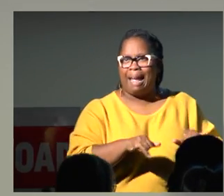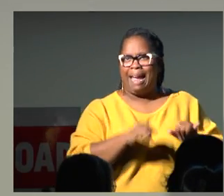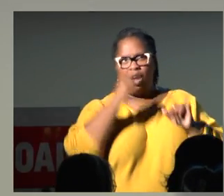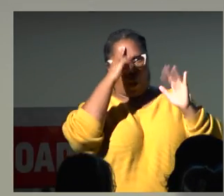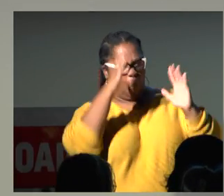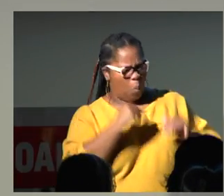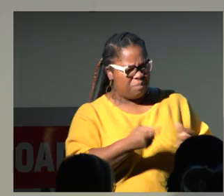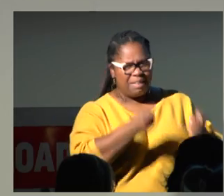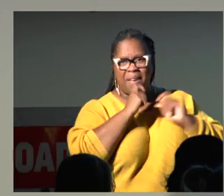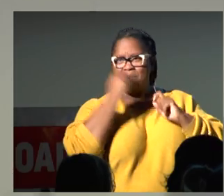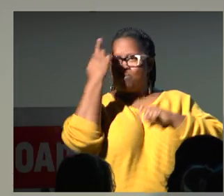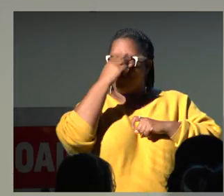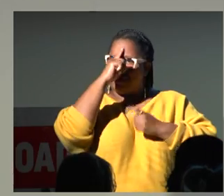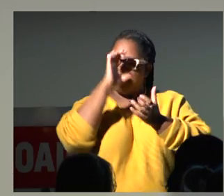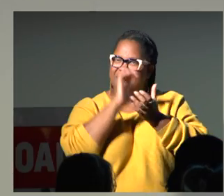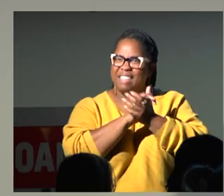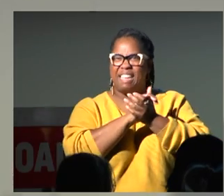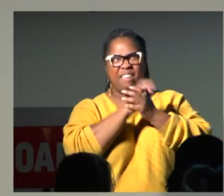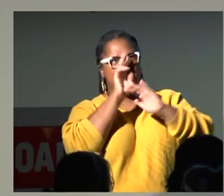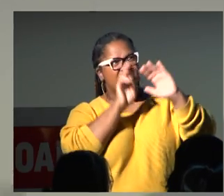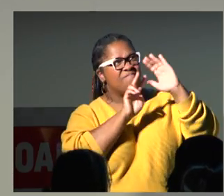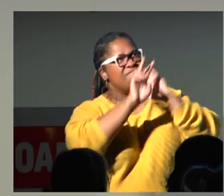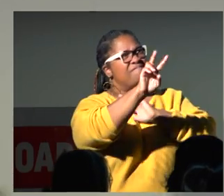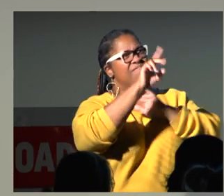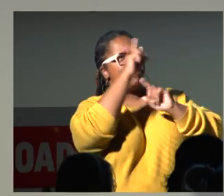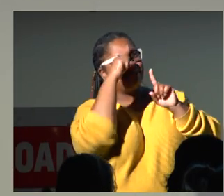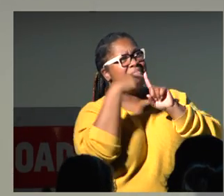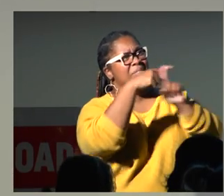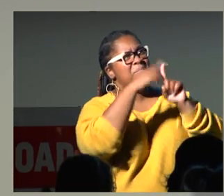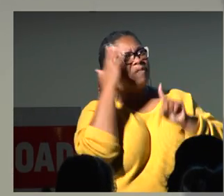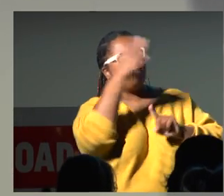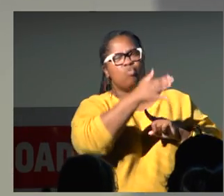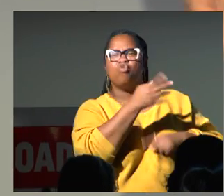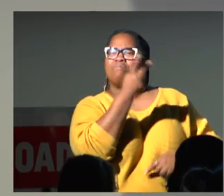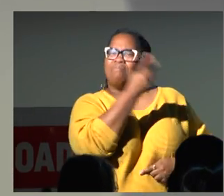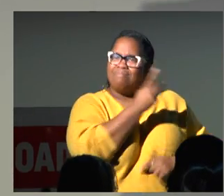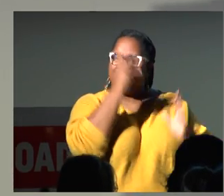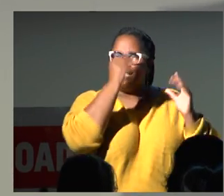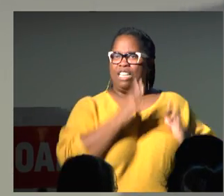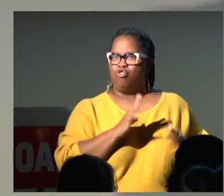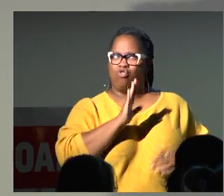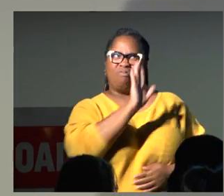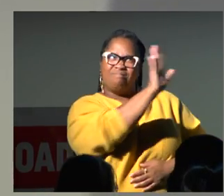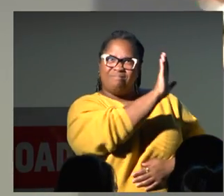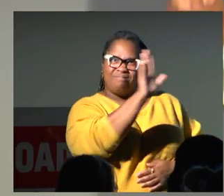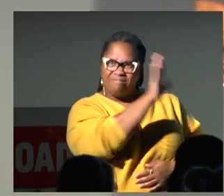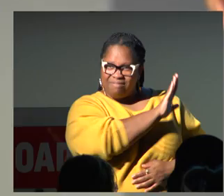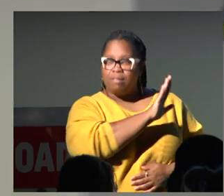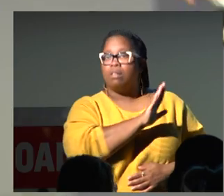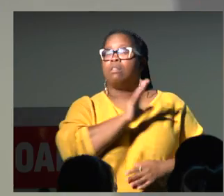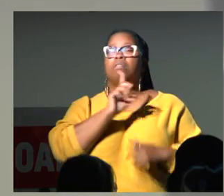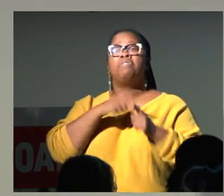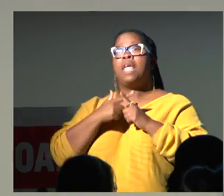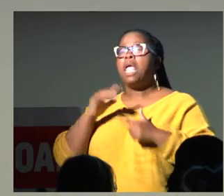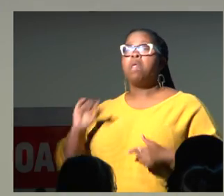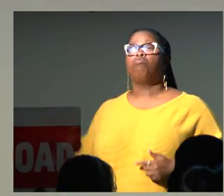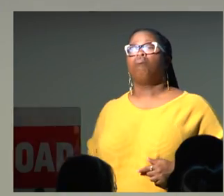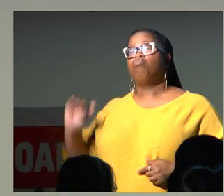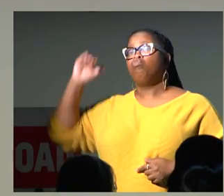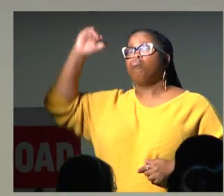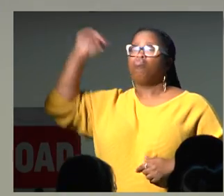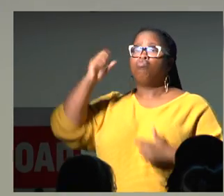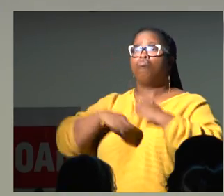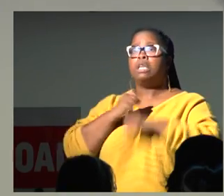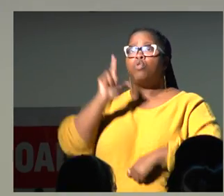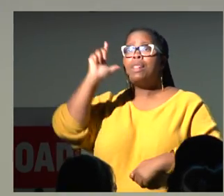to believe in the prospects of an optimistic future. Now, it wasn't until years later, as a grown man,